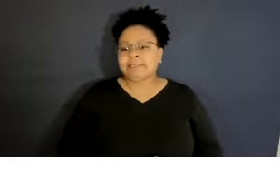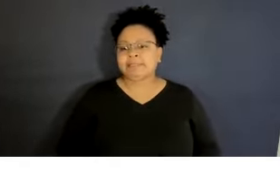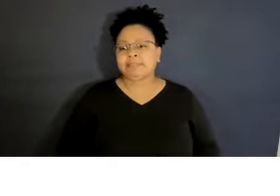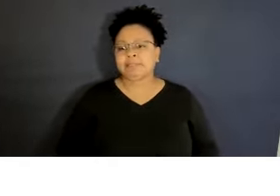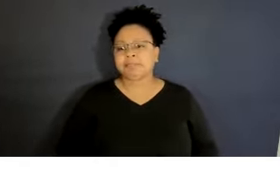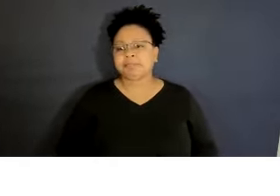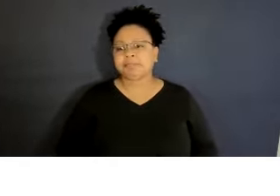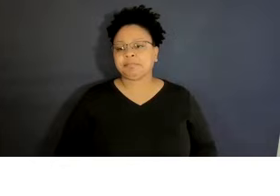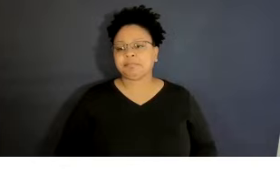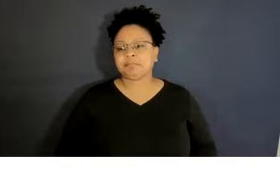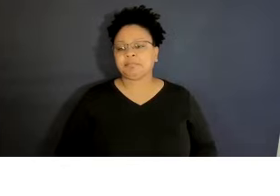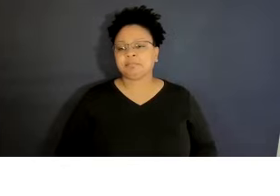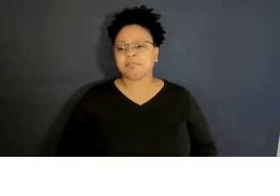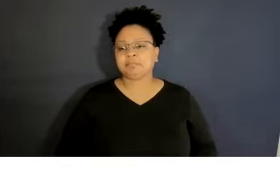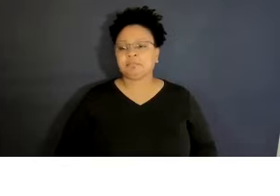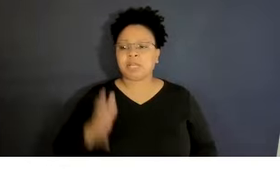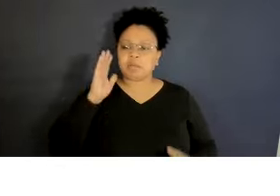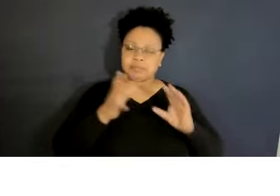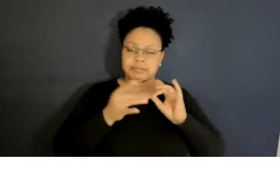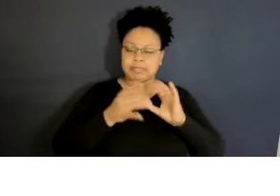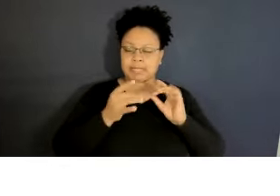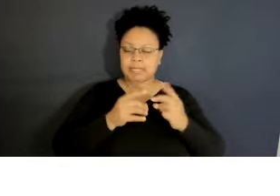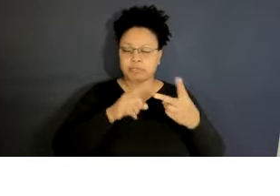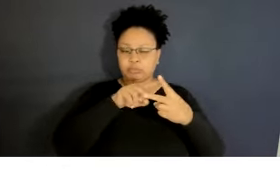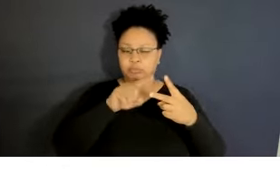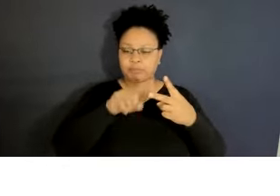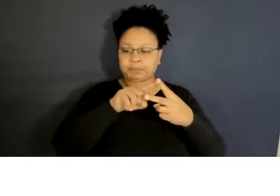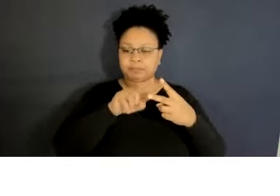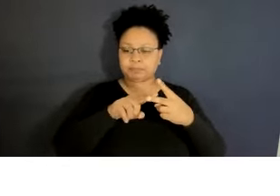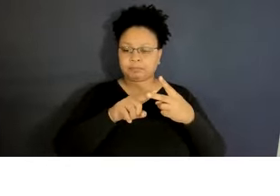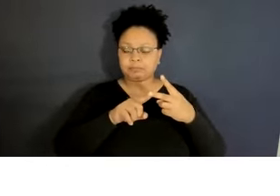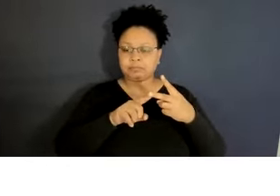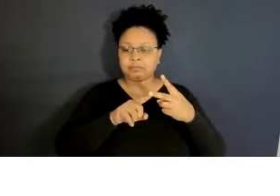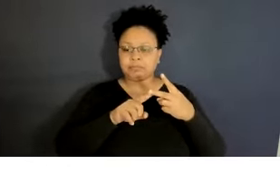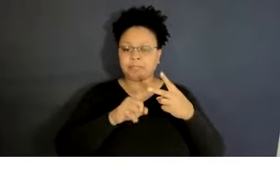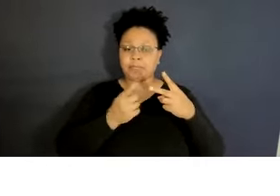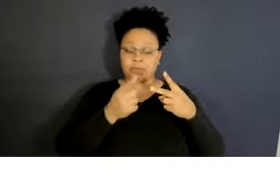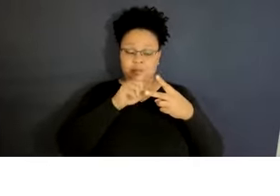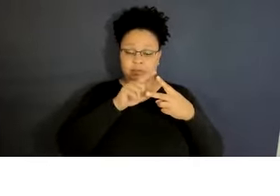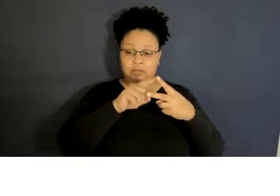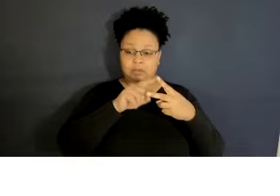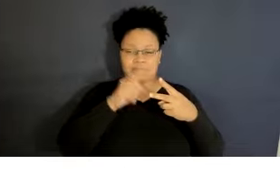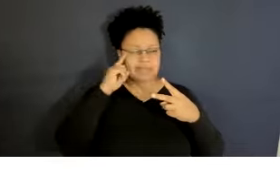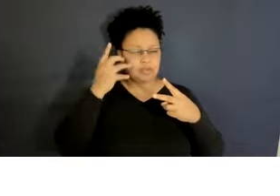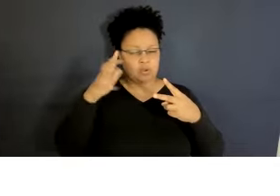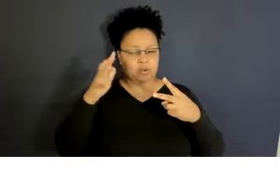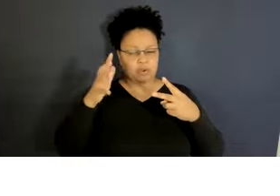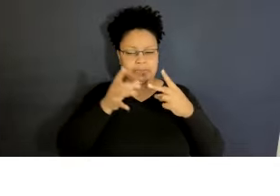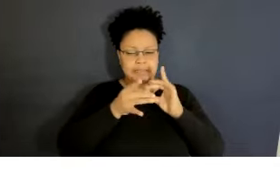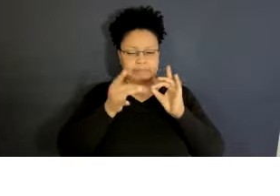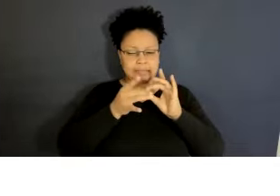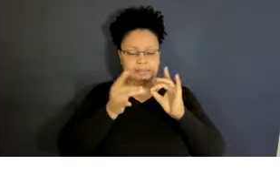I'll address it two ways, and I think it was mentioned about